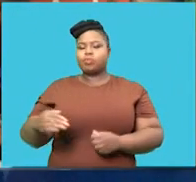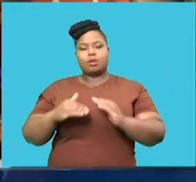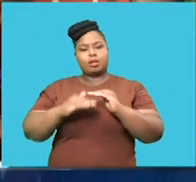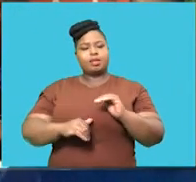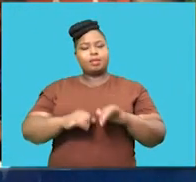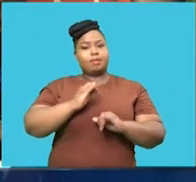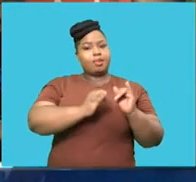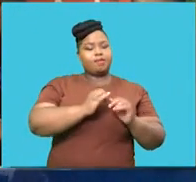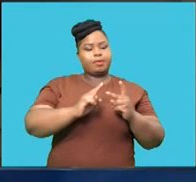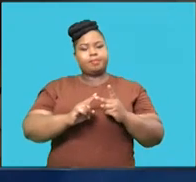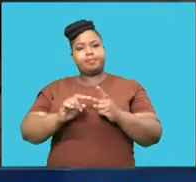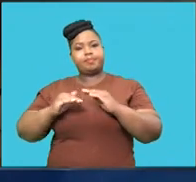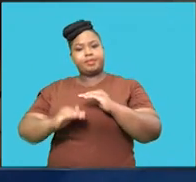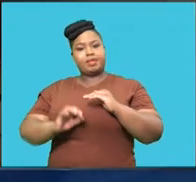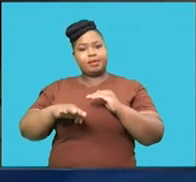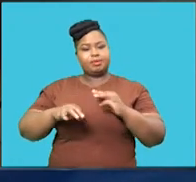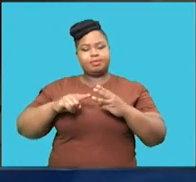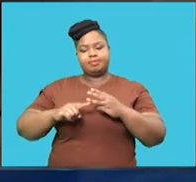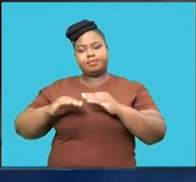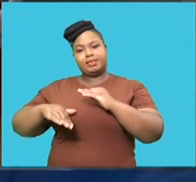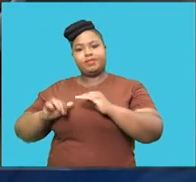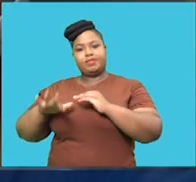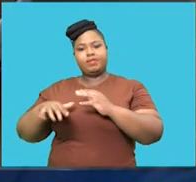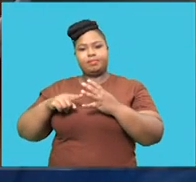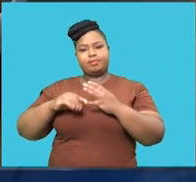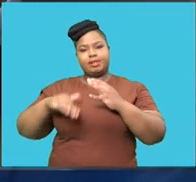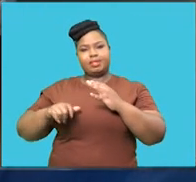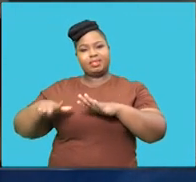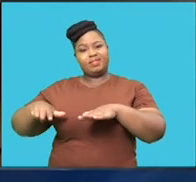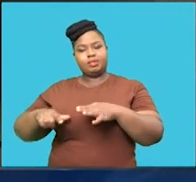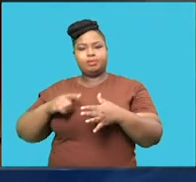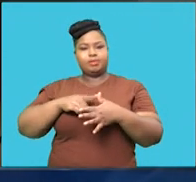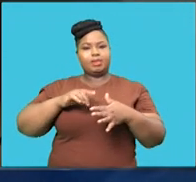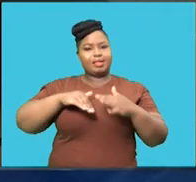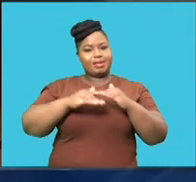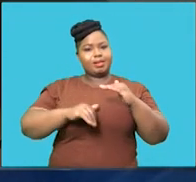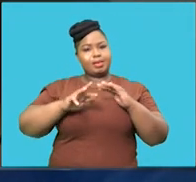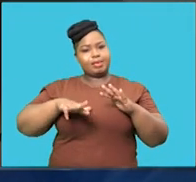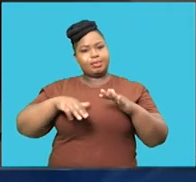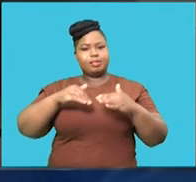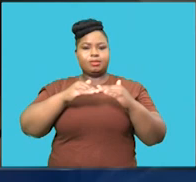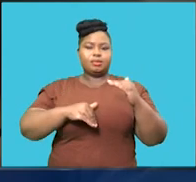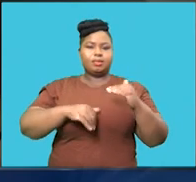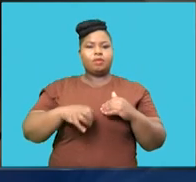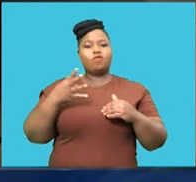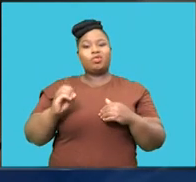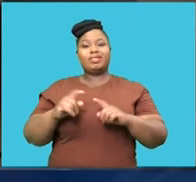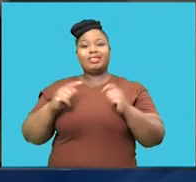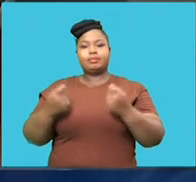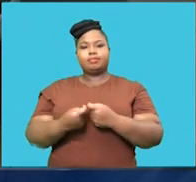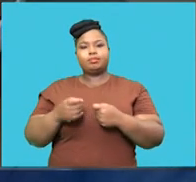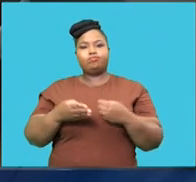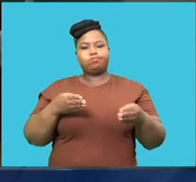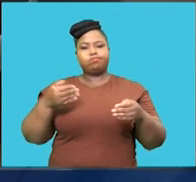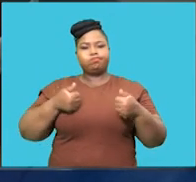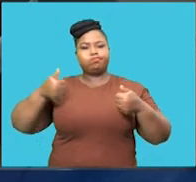under 13, under 15 as well as under 17 section, under 19 9 sides as well as 40 teams in the